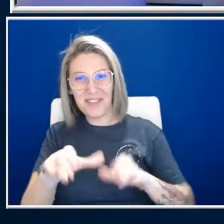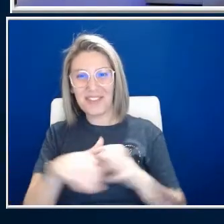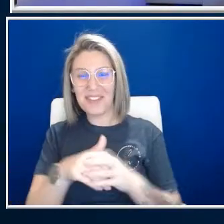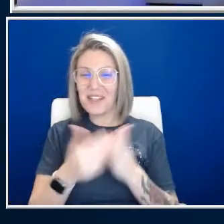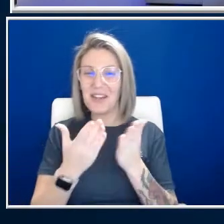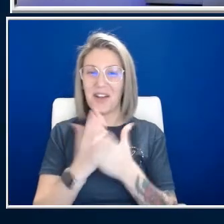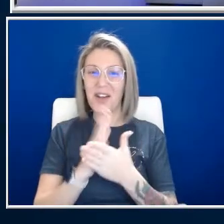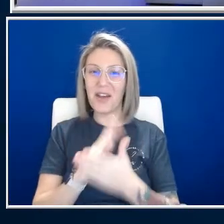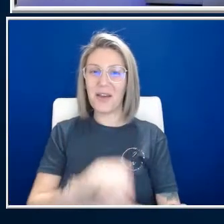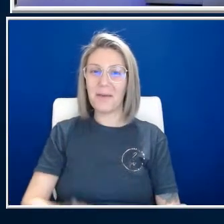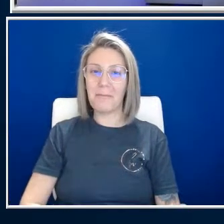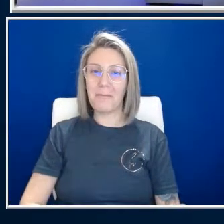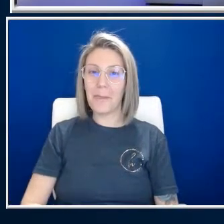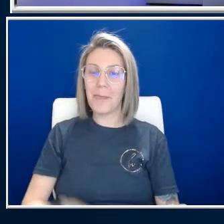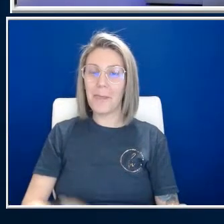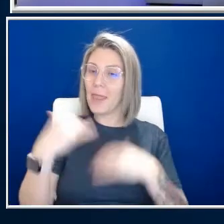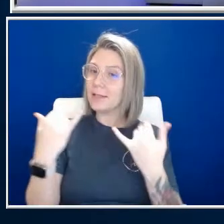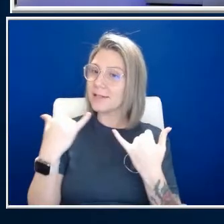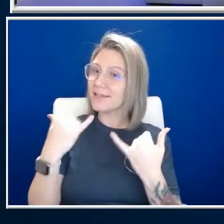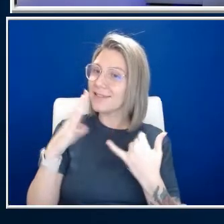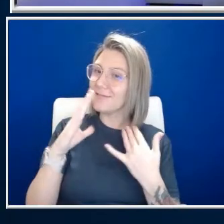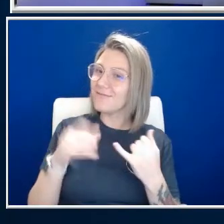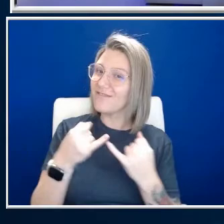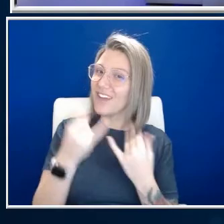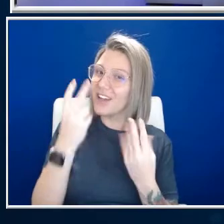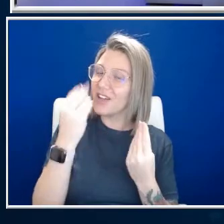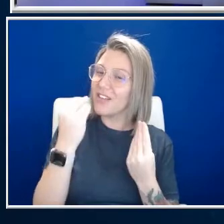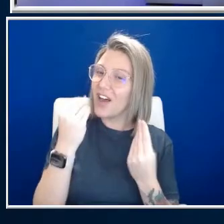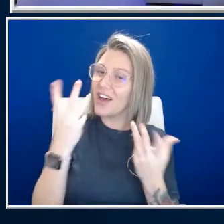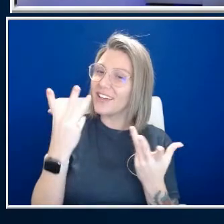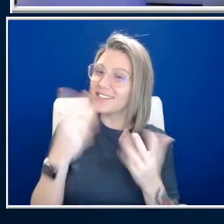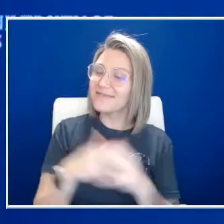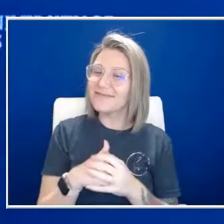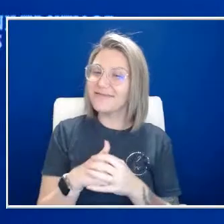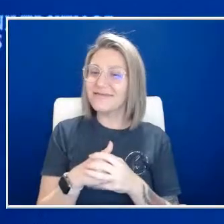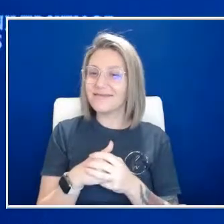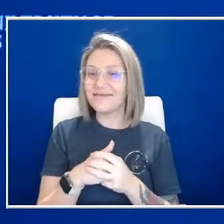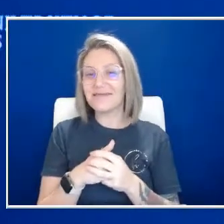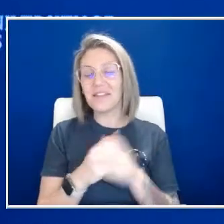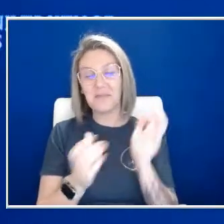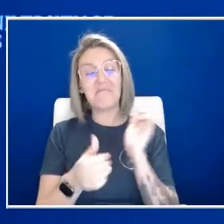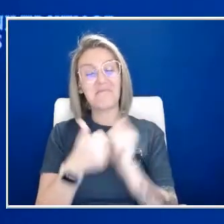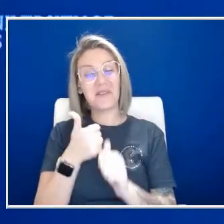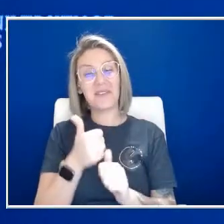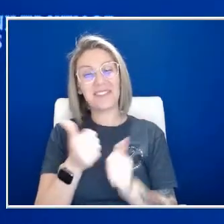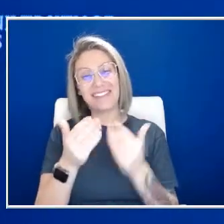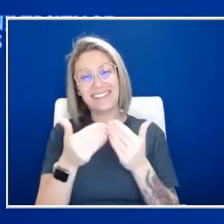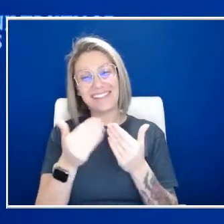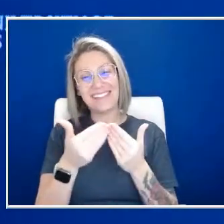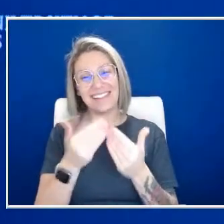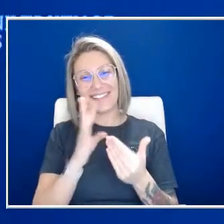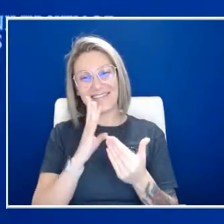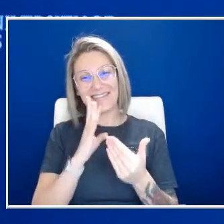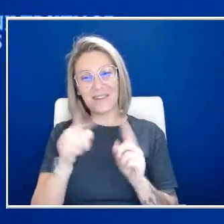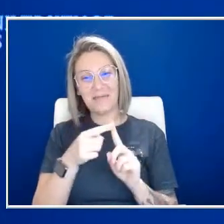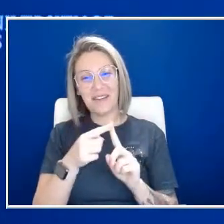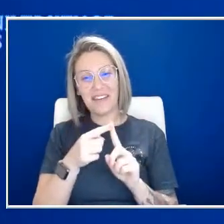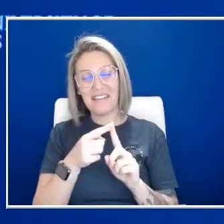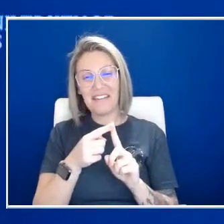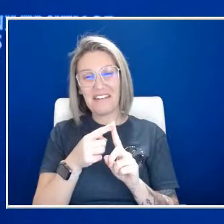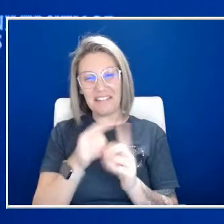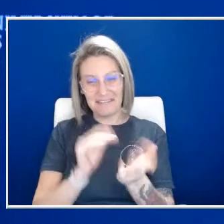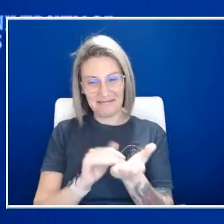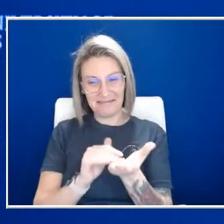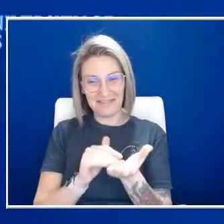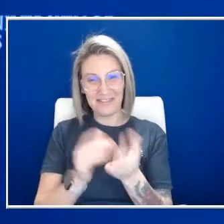Today's takeaway from Dr. Hawkinson, what you got? Yeah, I think it's pretty easy in talking about what Dr. Leminska had talked about. You know,